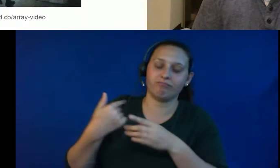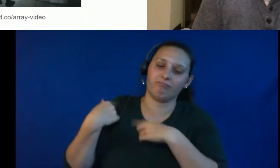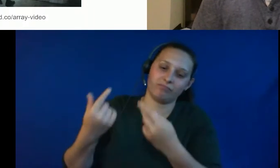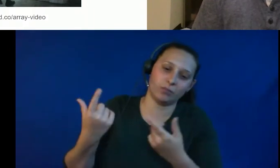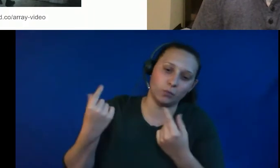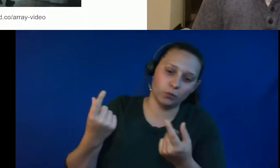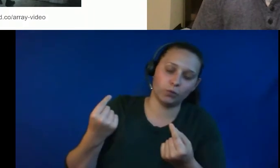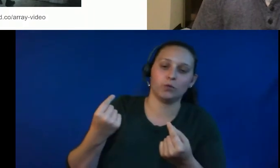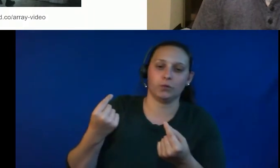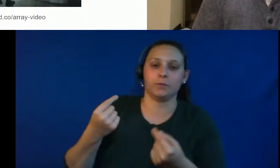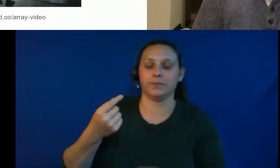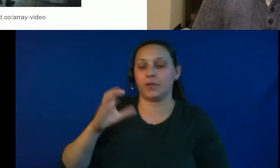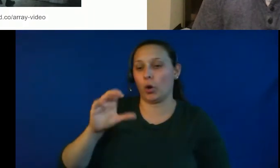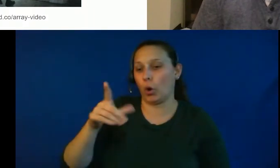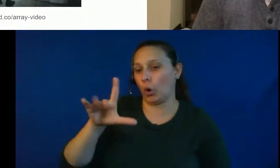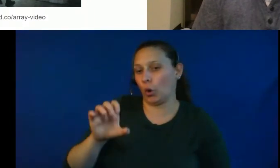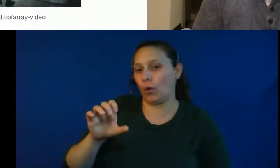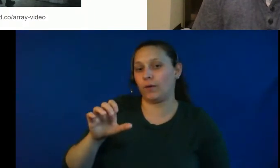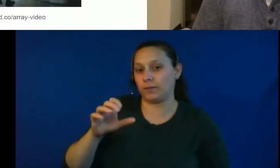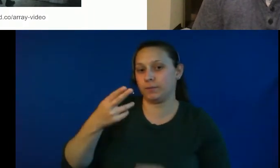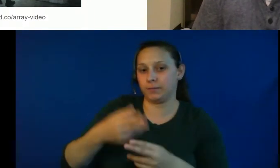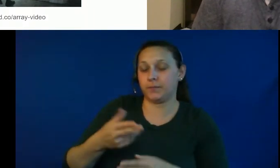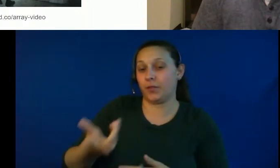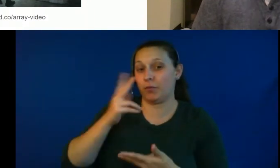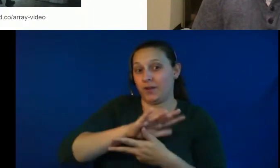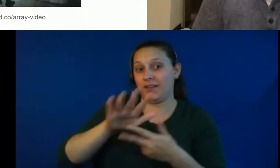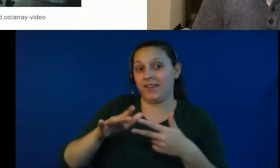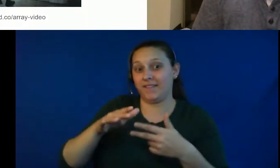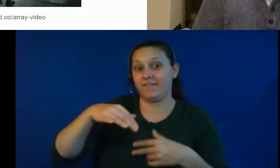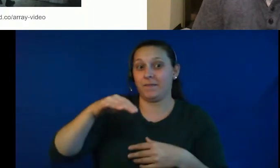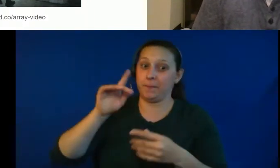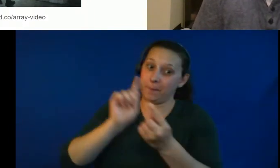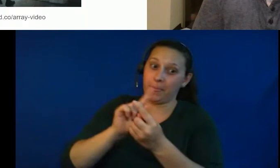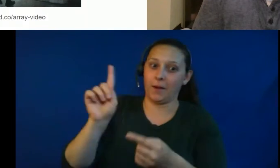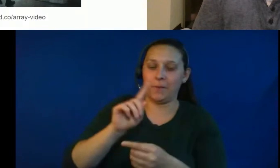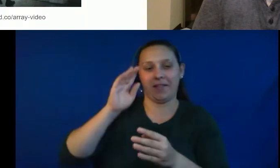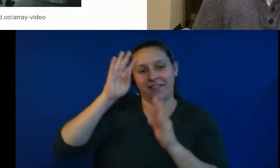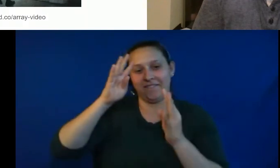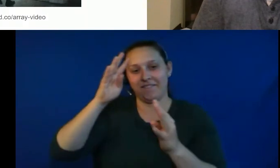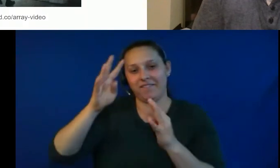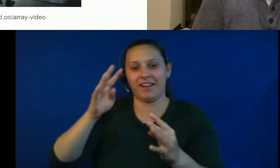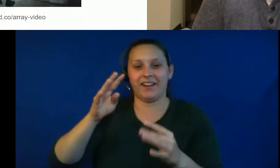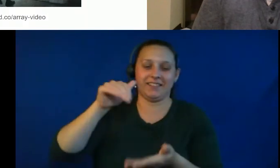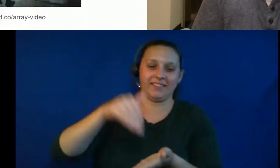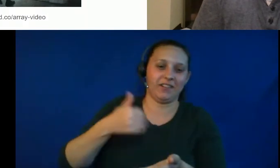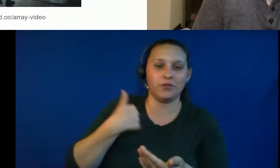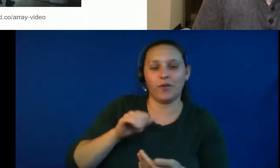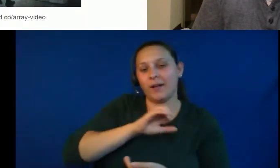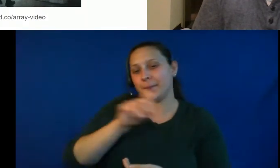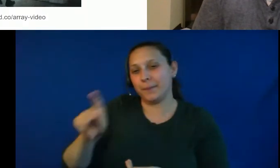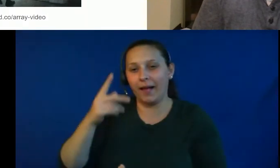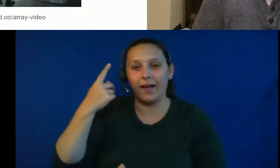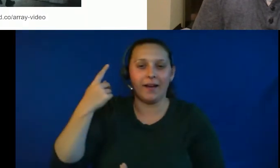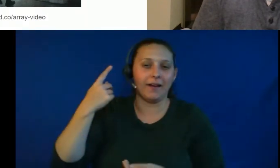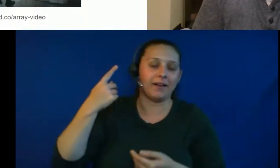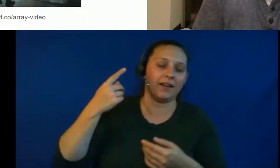2014. As Chloe mentioned, our 3 founders met at the Innovation Center. We still come back and try and do hackathons as much as we can. We just try and contribute as